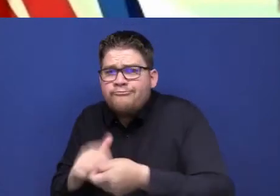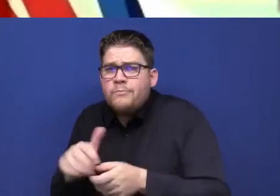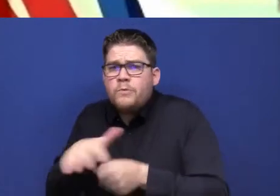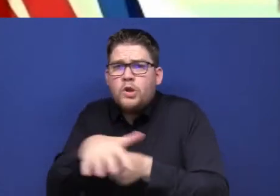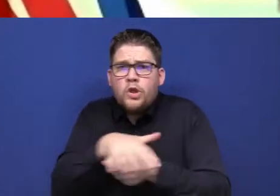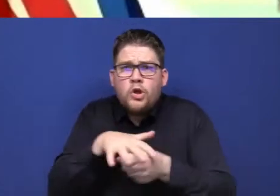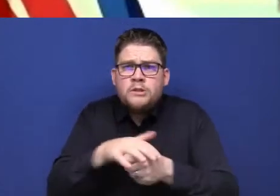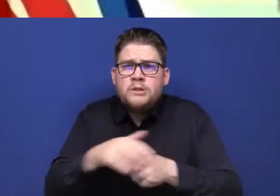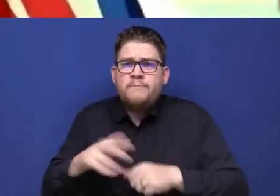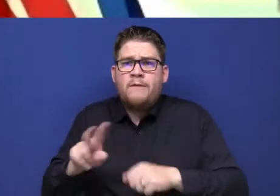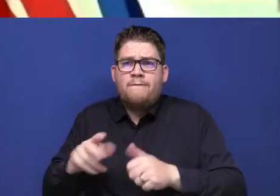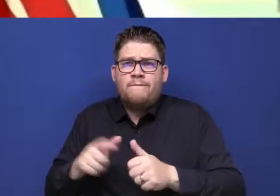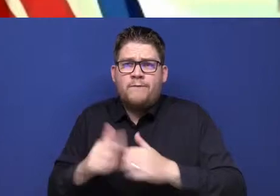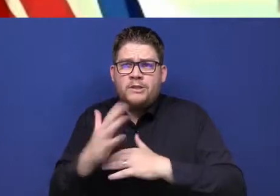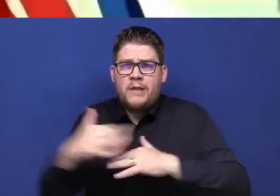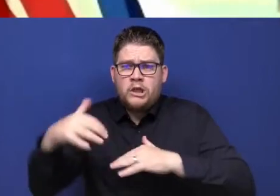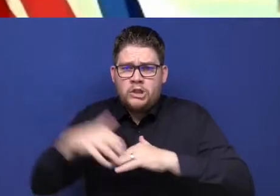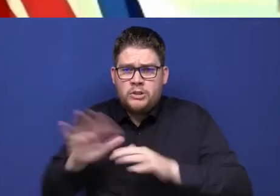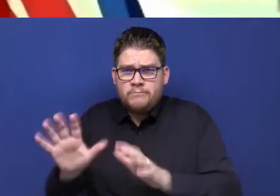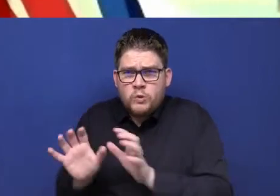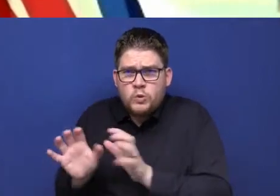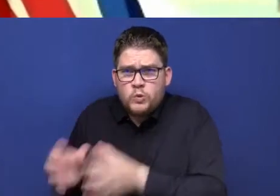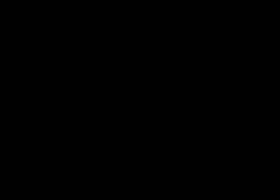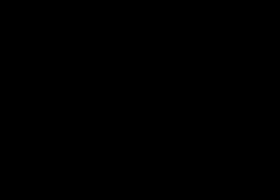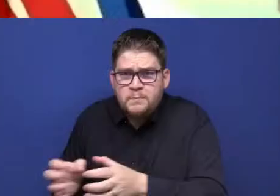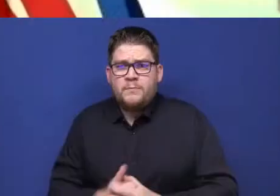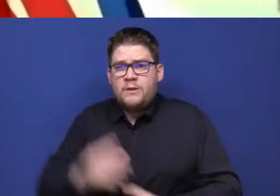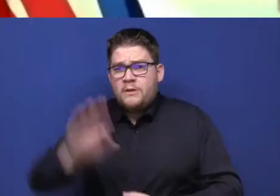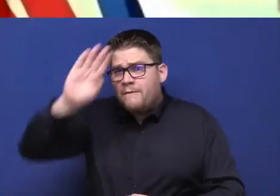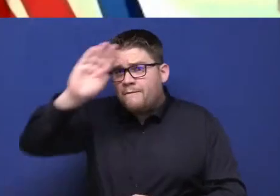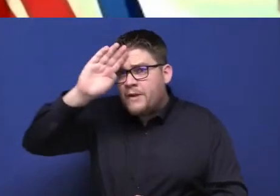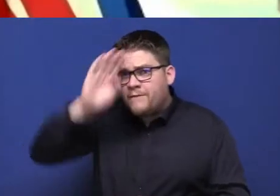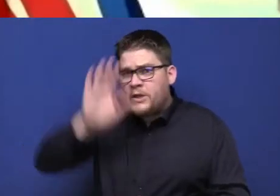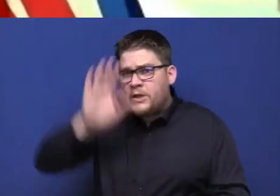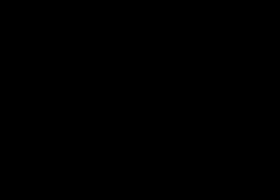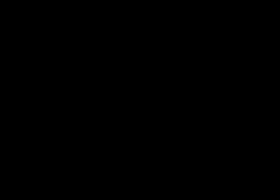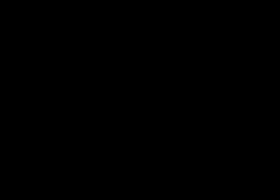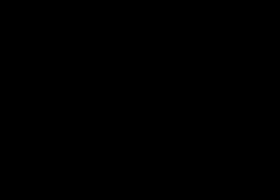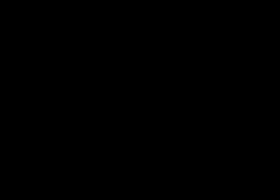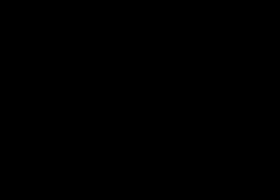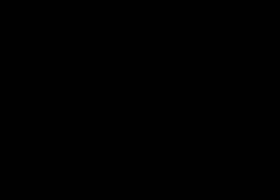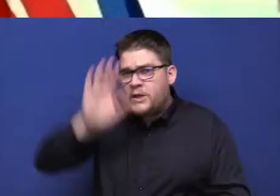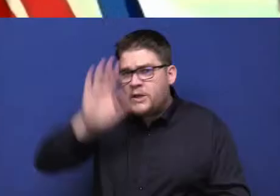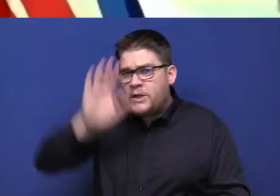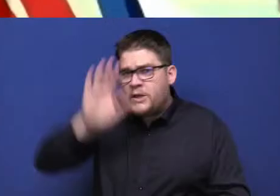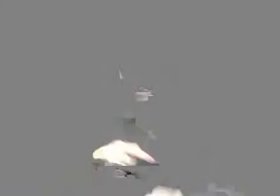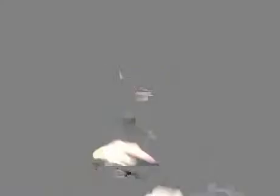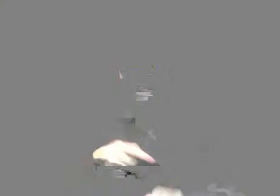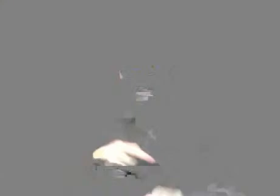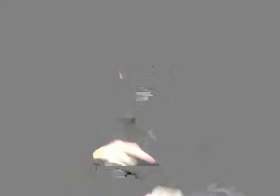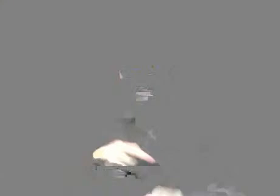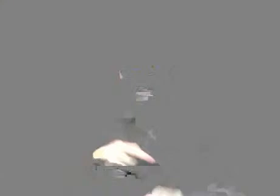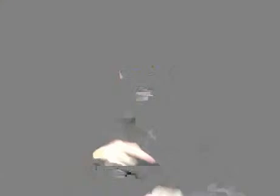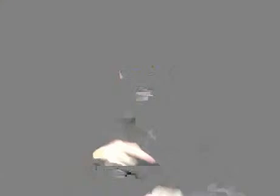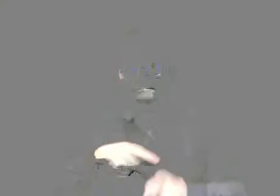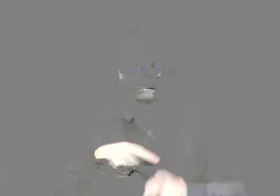experts, and industry partners to manage issues and work together on strategy